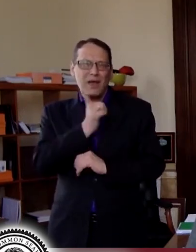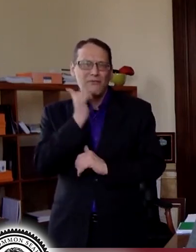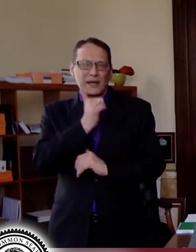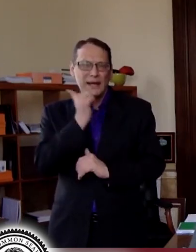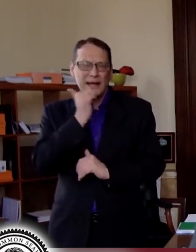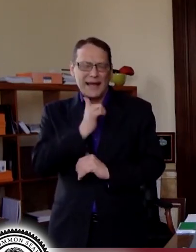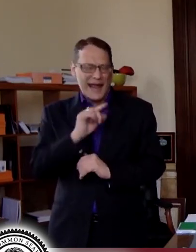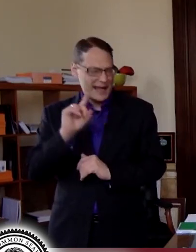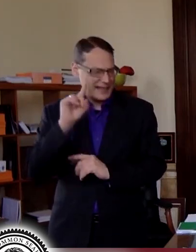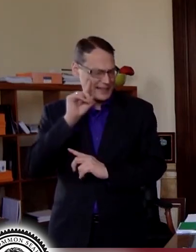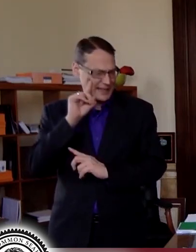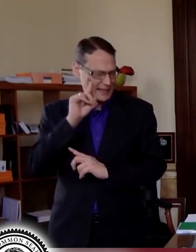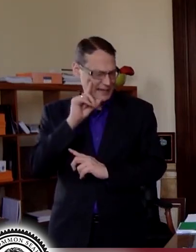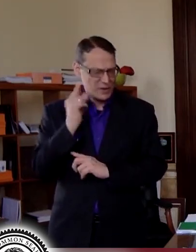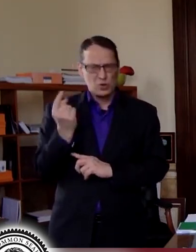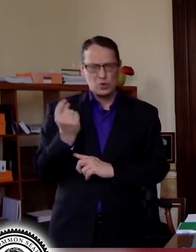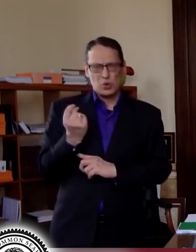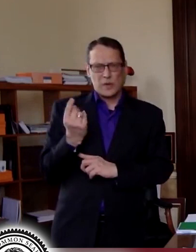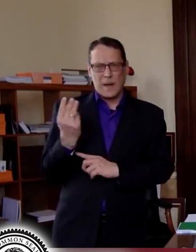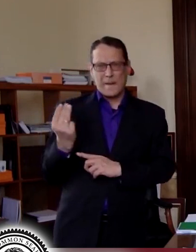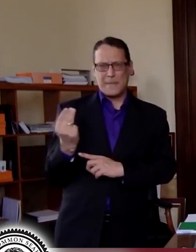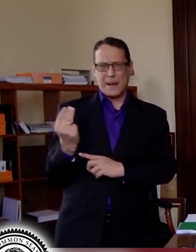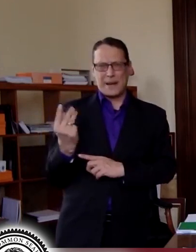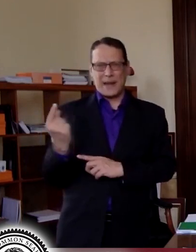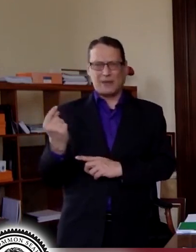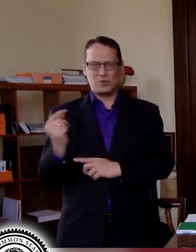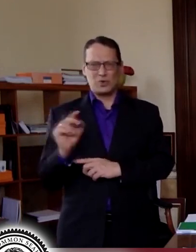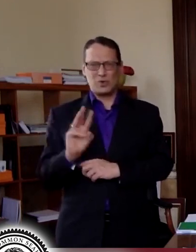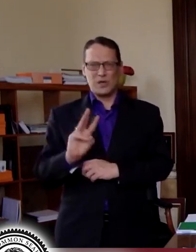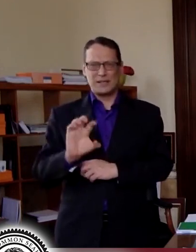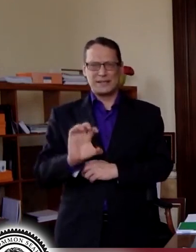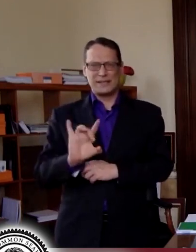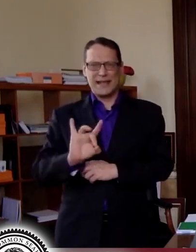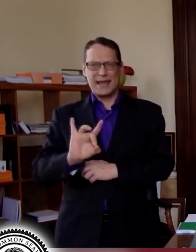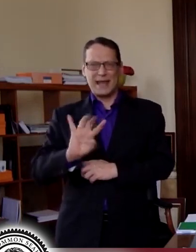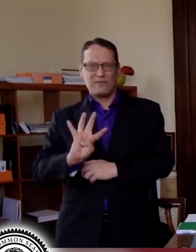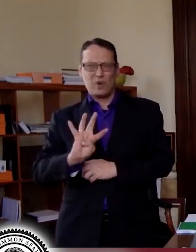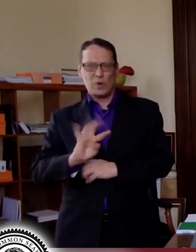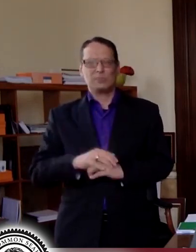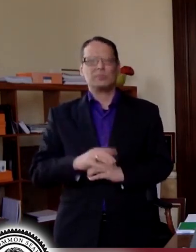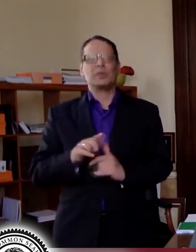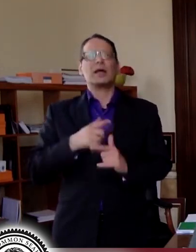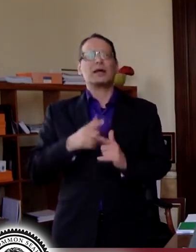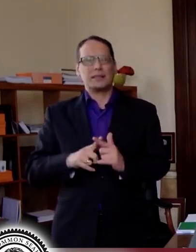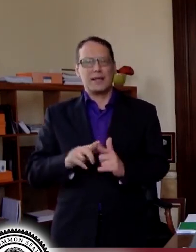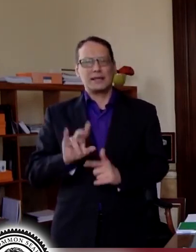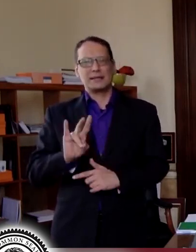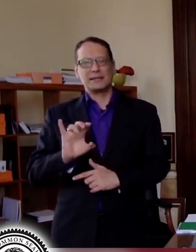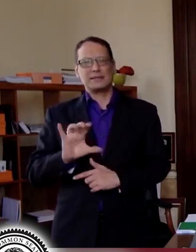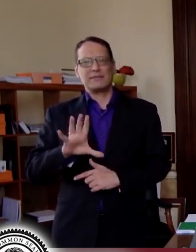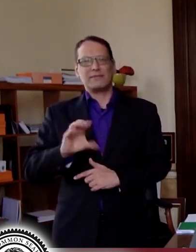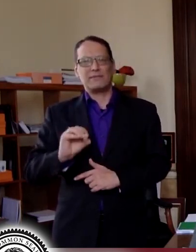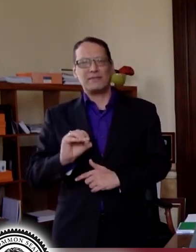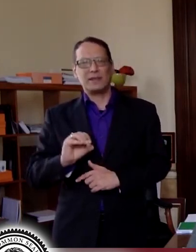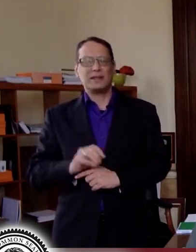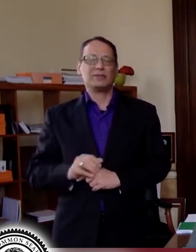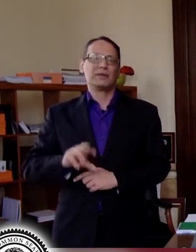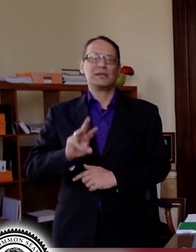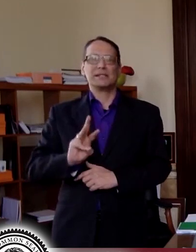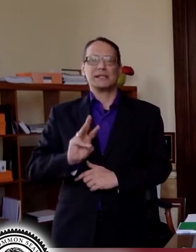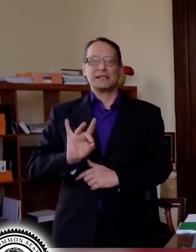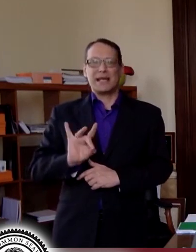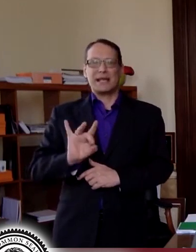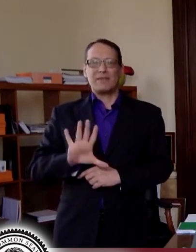was Monday or Tuesday, there were 684, then there were 750, then there were 685, now